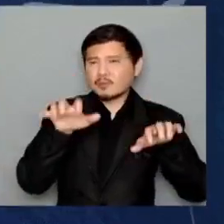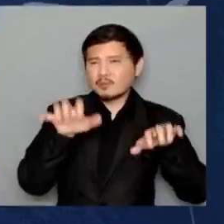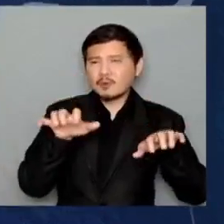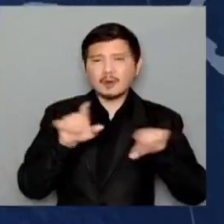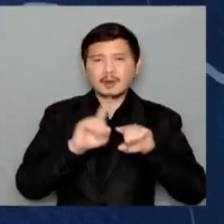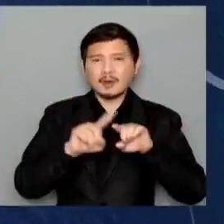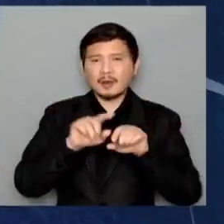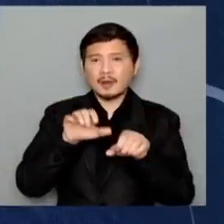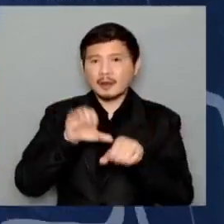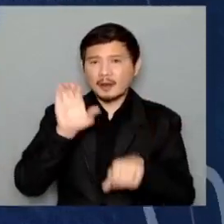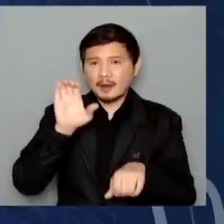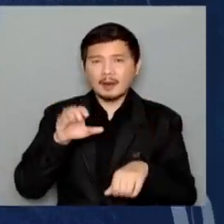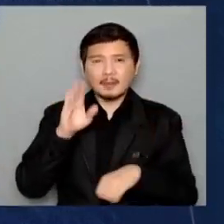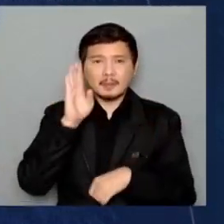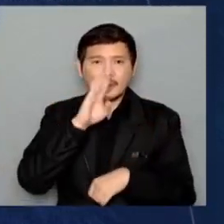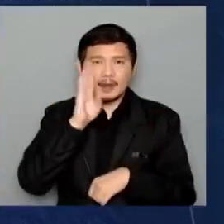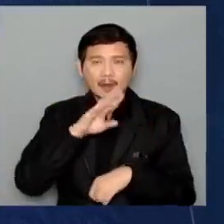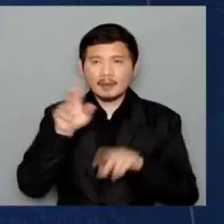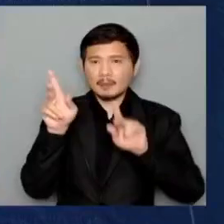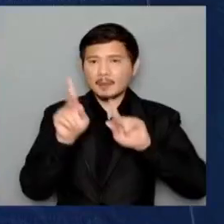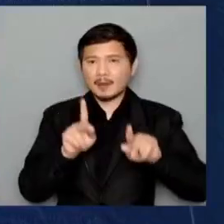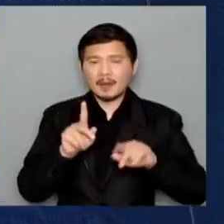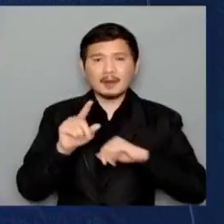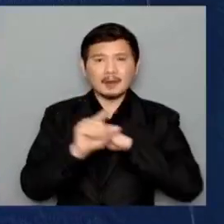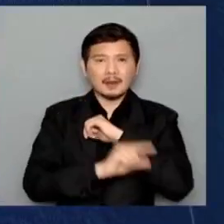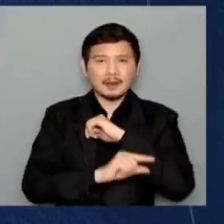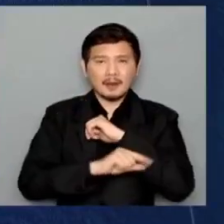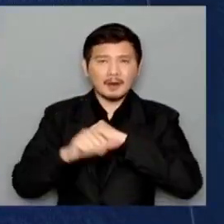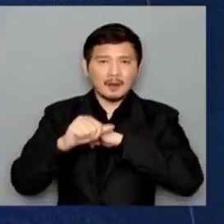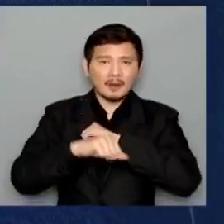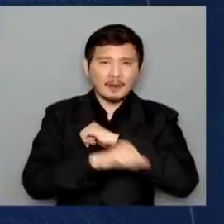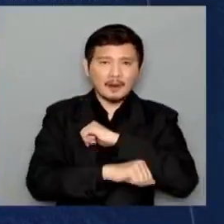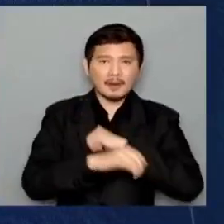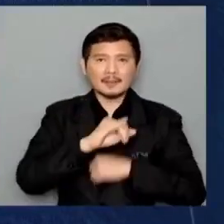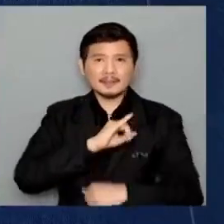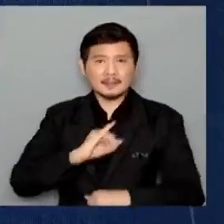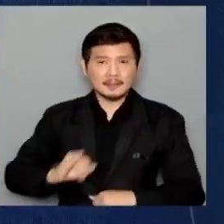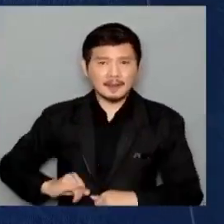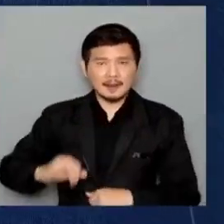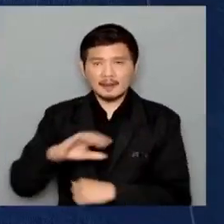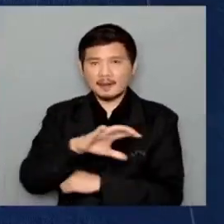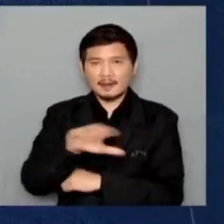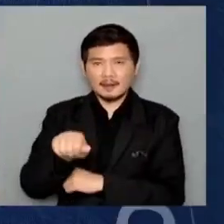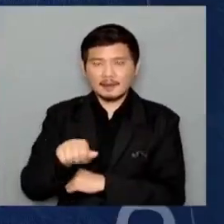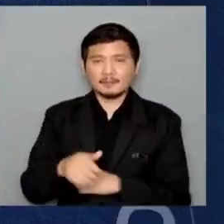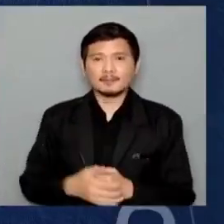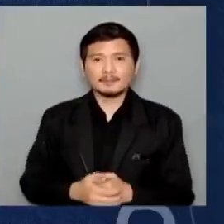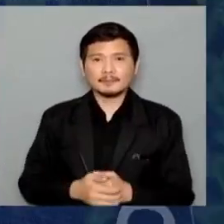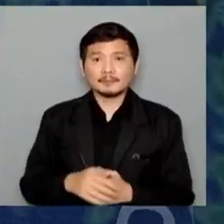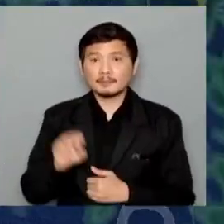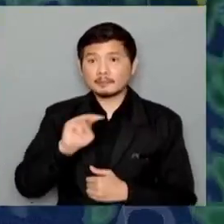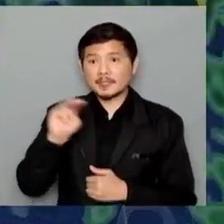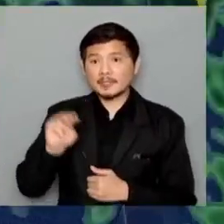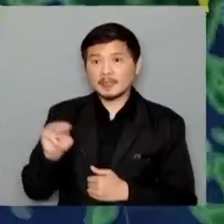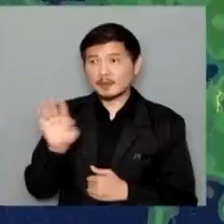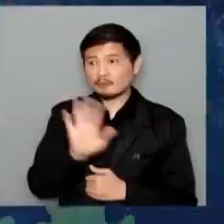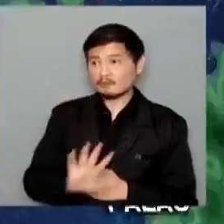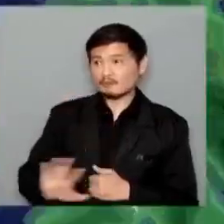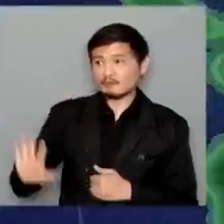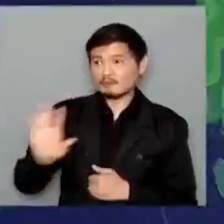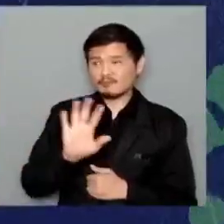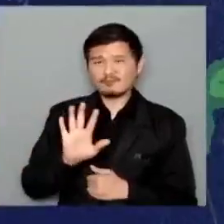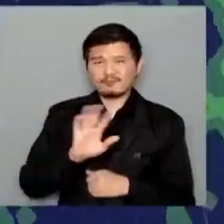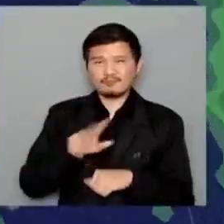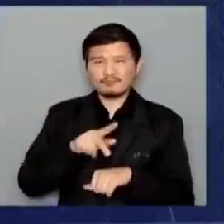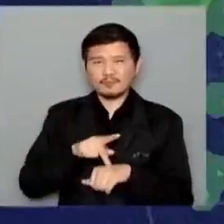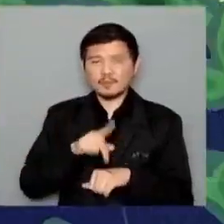region, Palawan, Quezon, Aurora, Isabela, and Cagayan. Here in Metro Manila and the rest of the country, we're expecting a generally fair